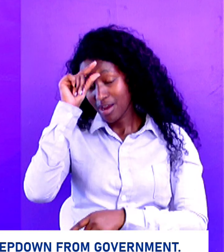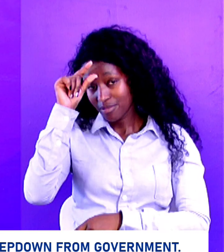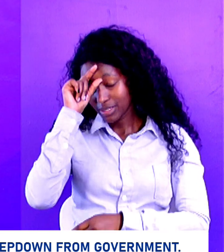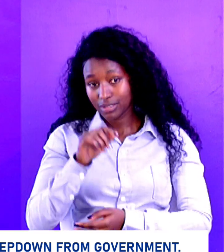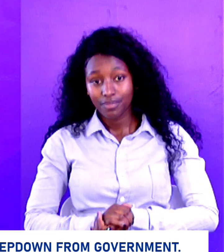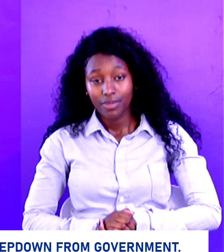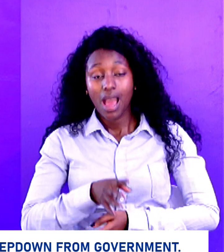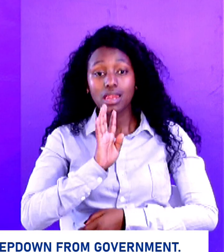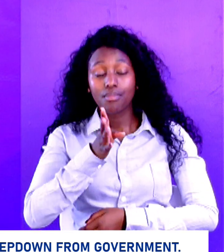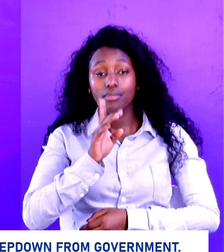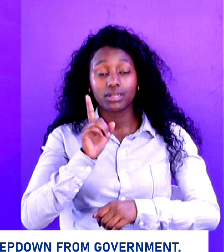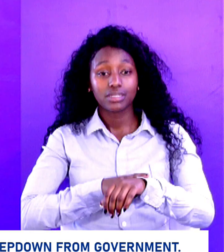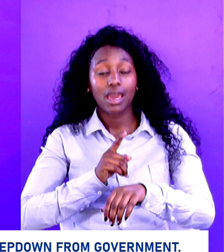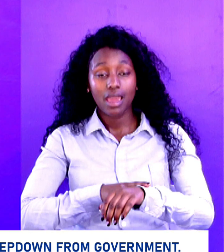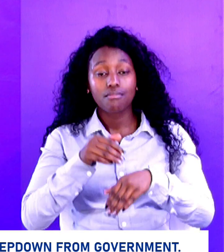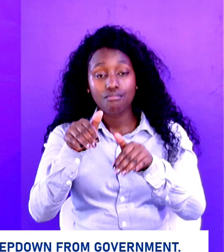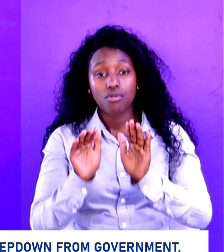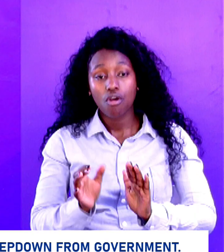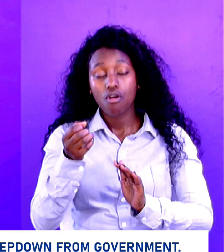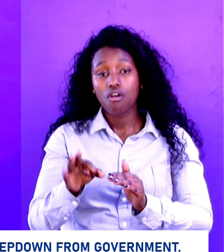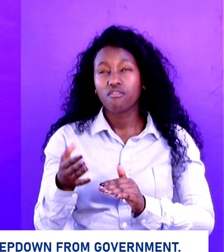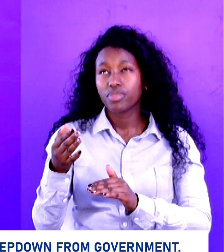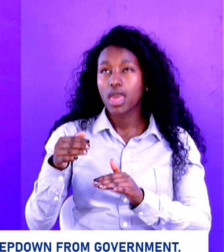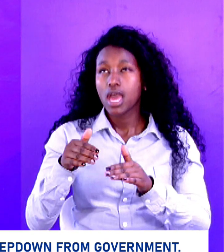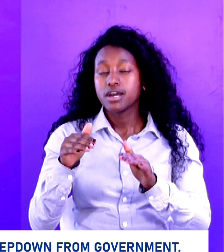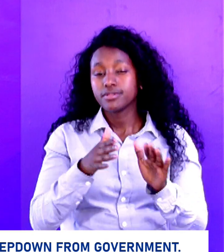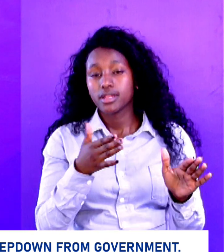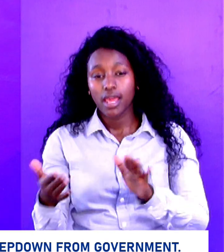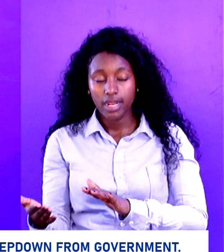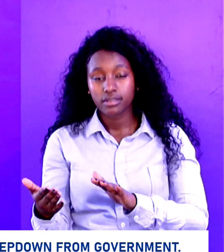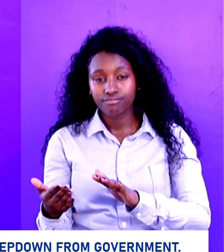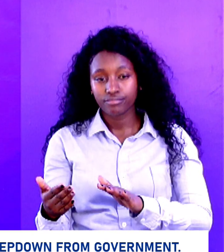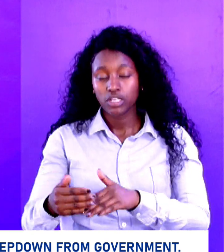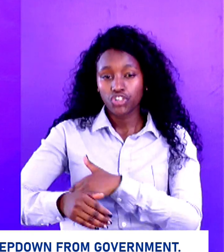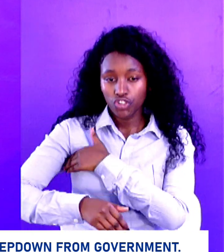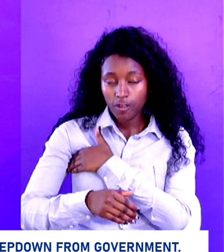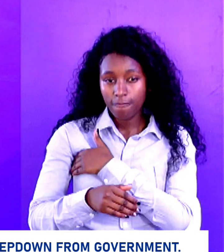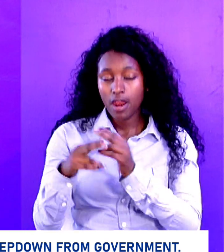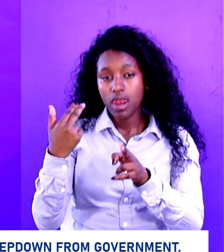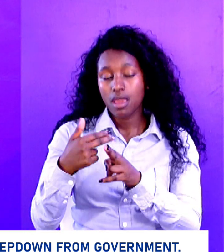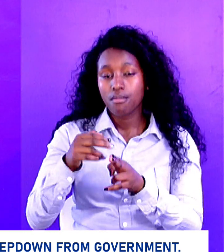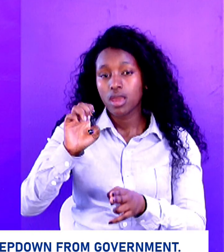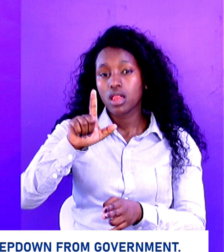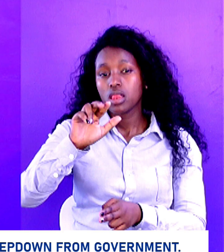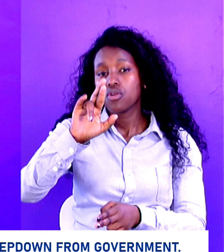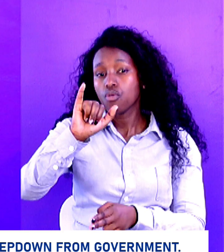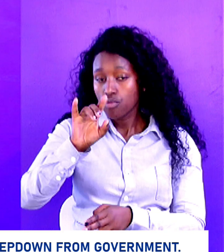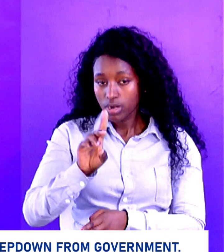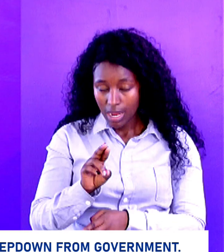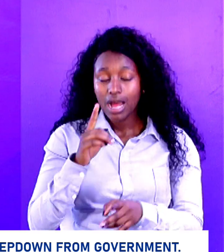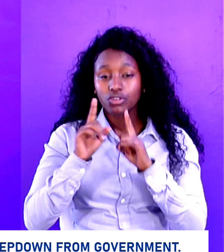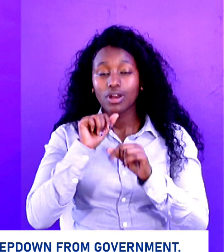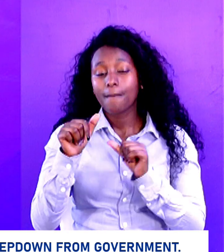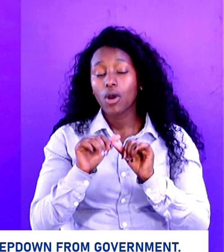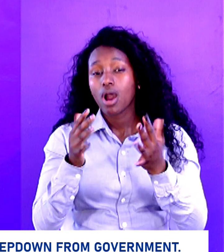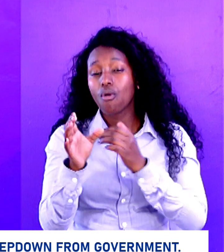Speaking during the funeral of the late senior chief Eliud Karanja in Dagoretti South, Korir said the country was